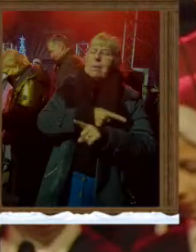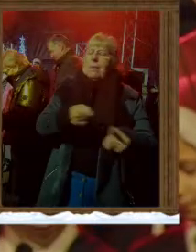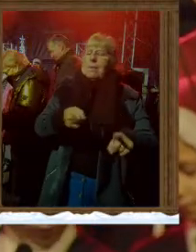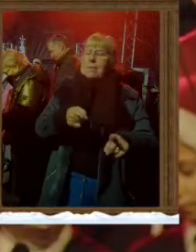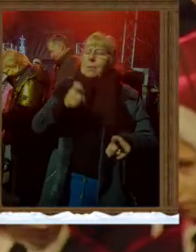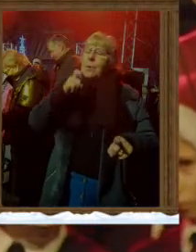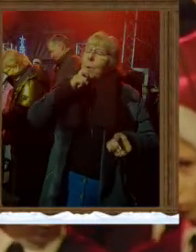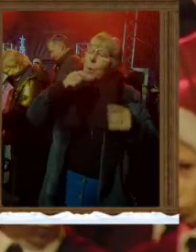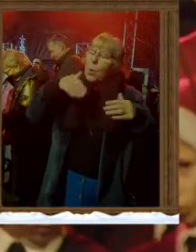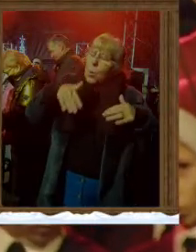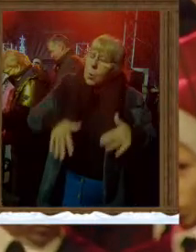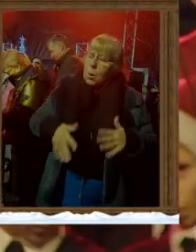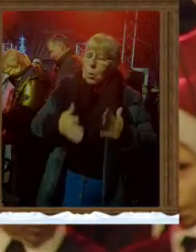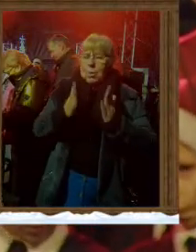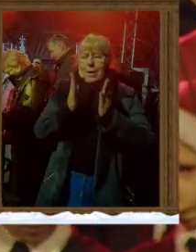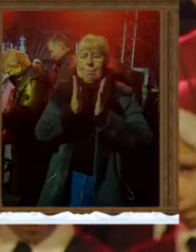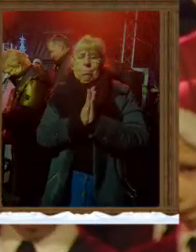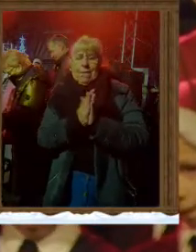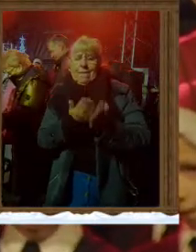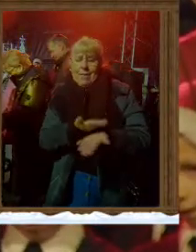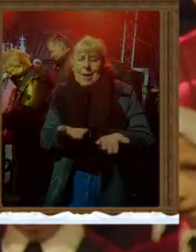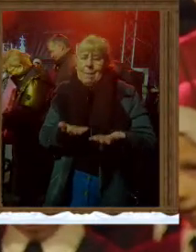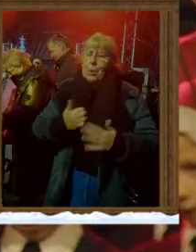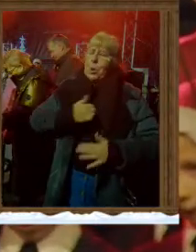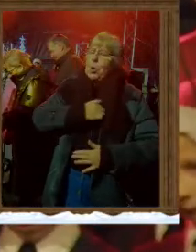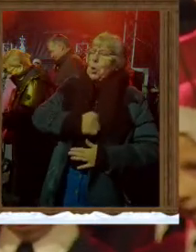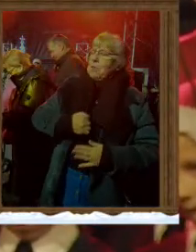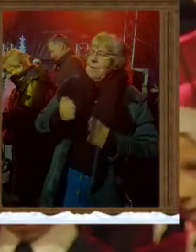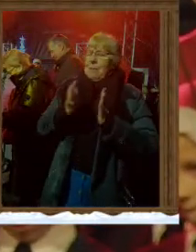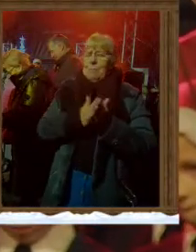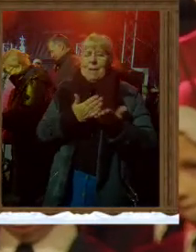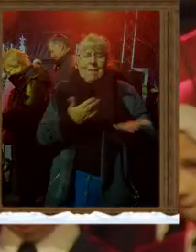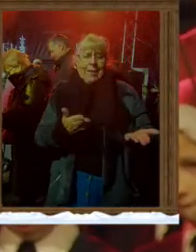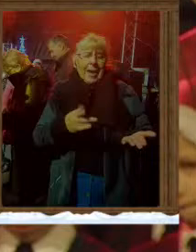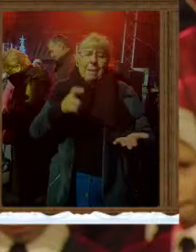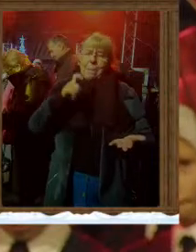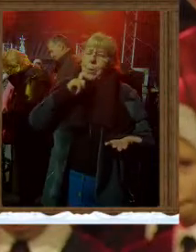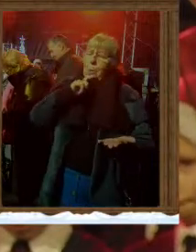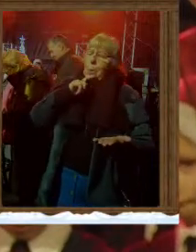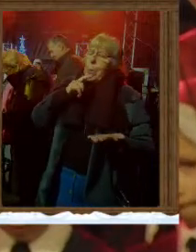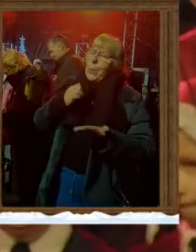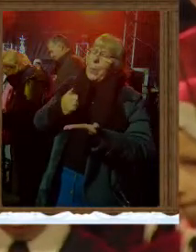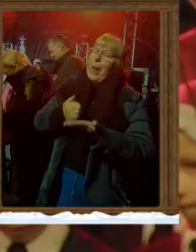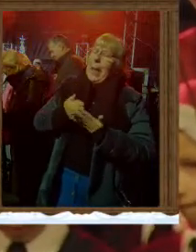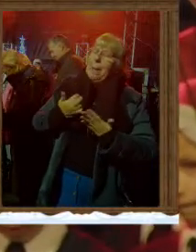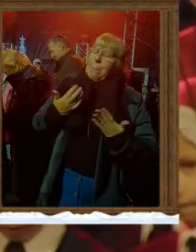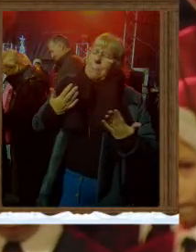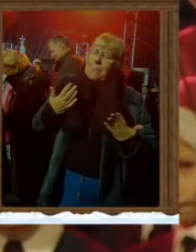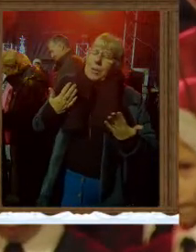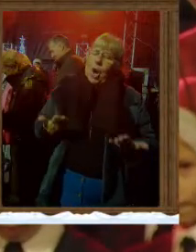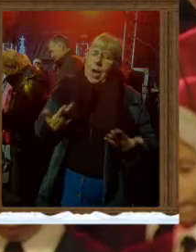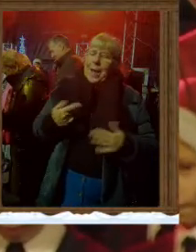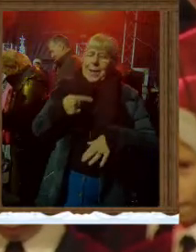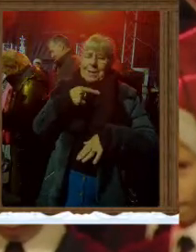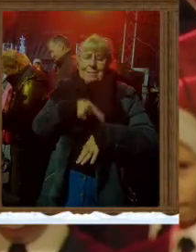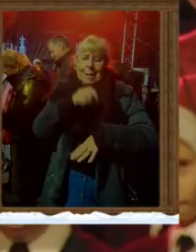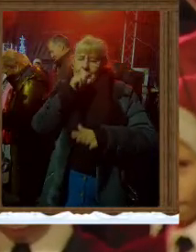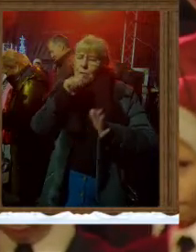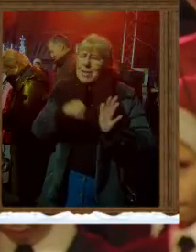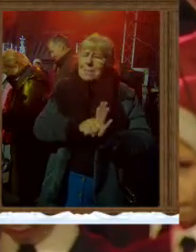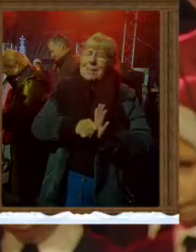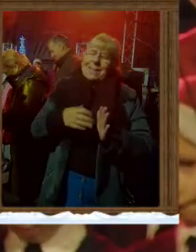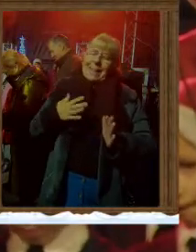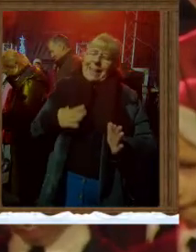lonely, those that are grieving, those, Lord, that just need help in these moments at this time of the year. Lord, will you